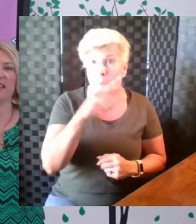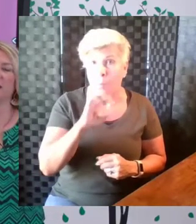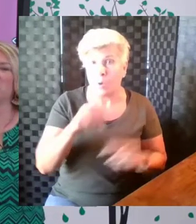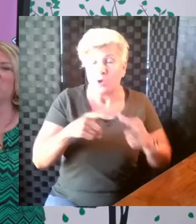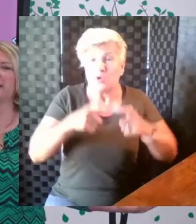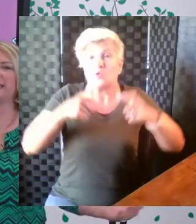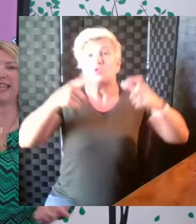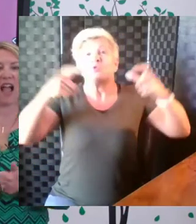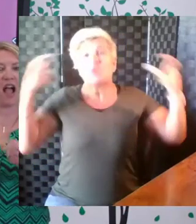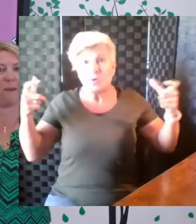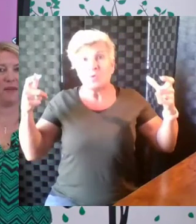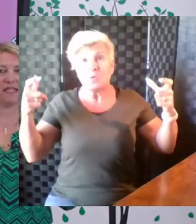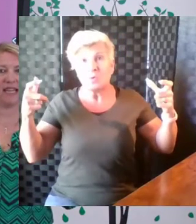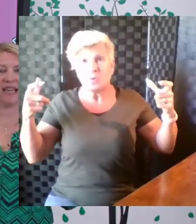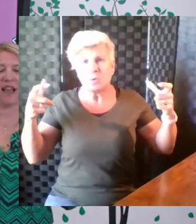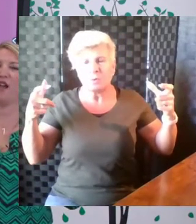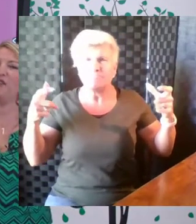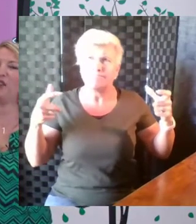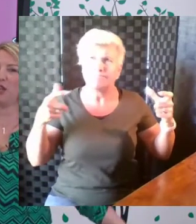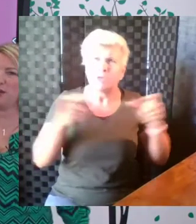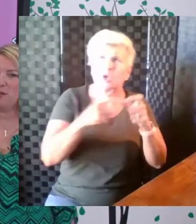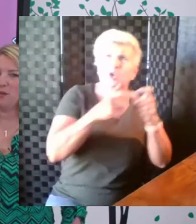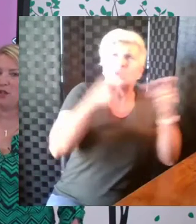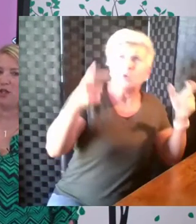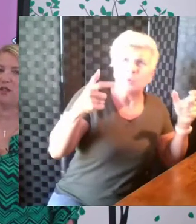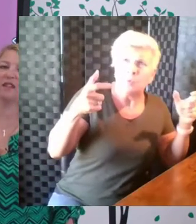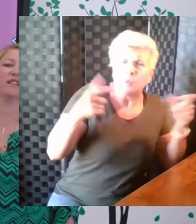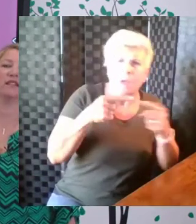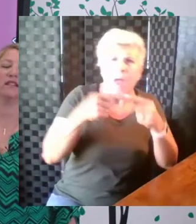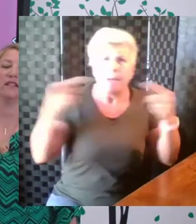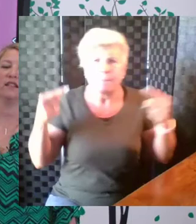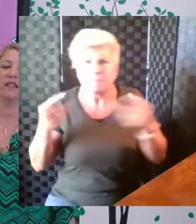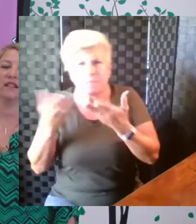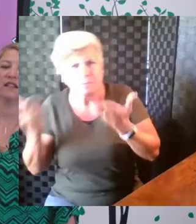Huge. So what's the opposite of huge?